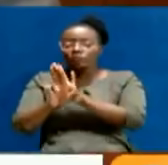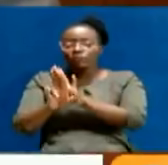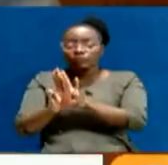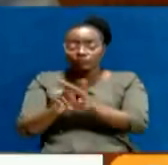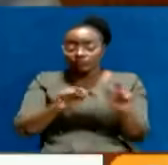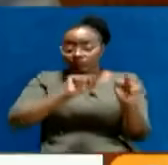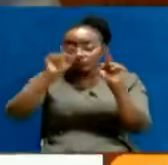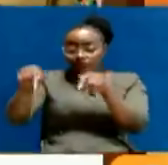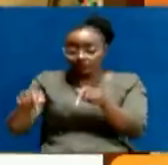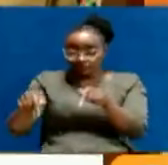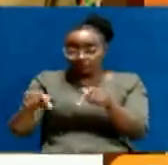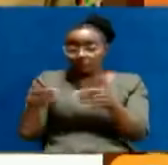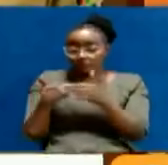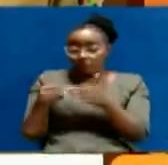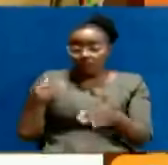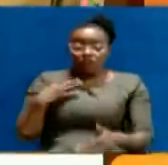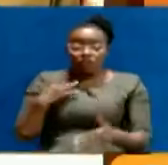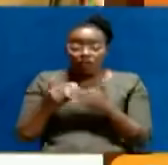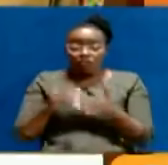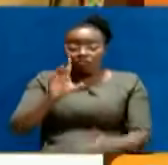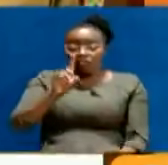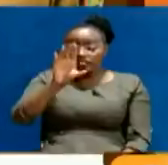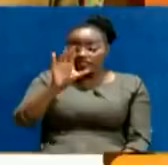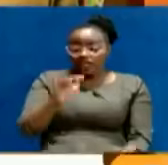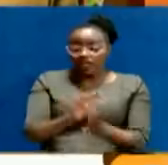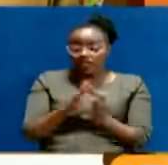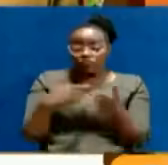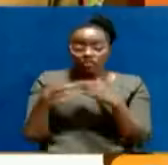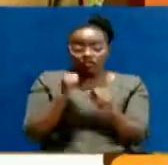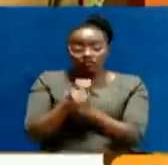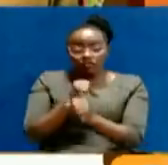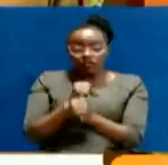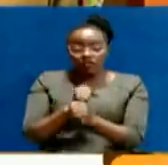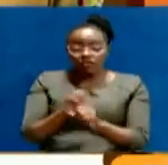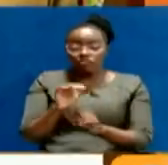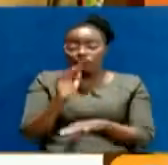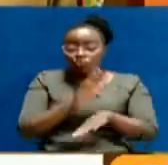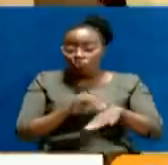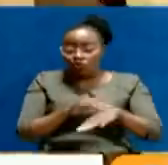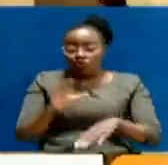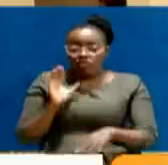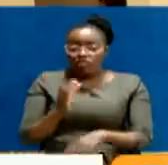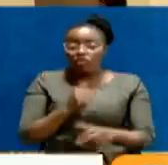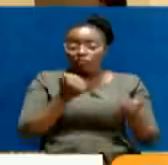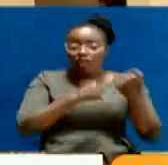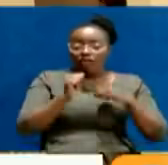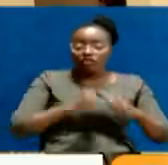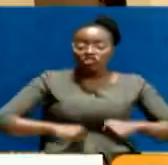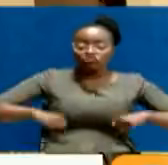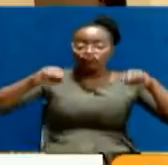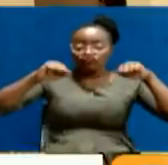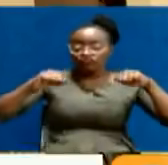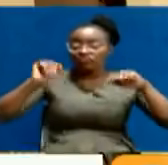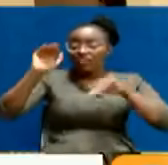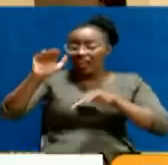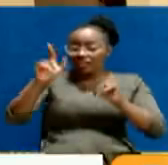presented himself voluntarily before the DCI, and all they would have done was to summon him. The committee's acting chair, Fred Outa,